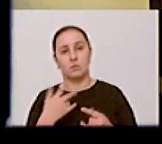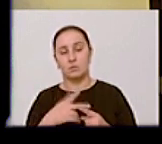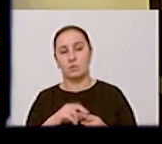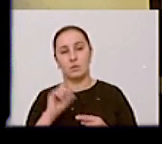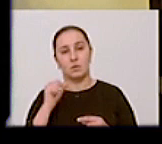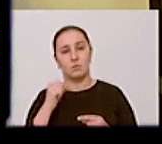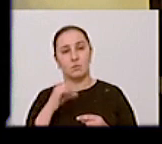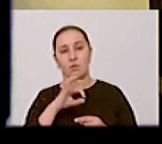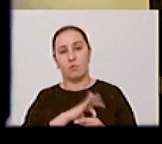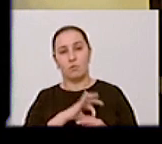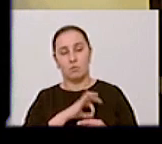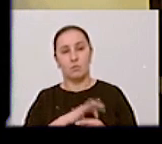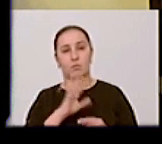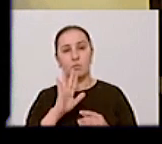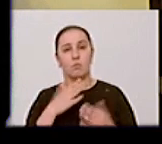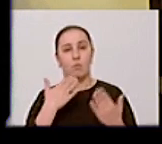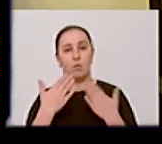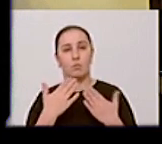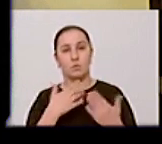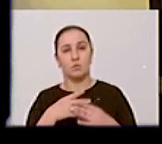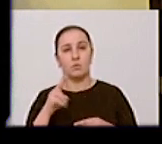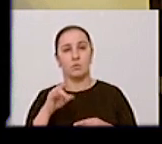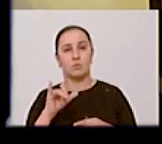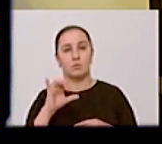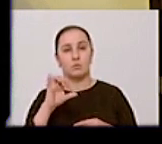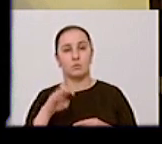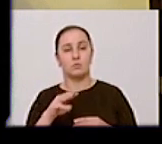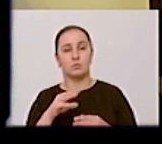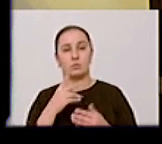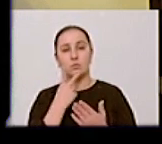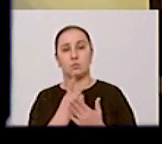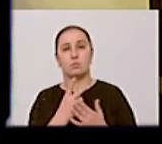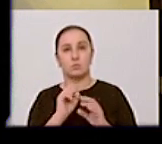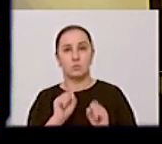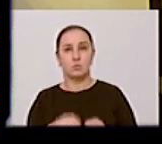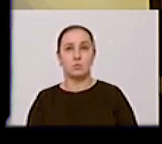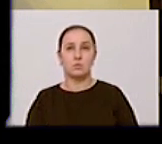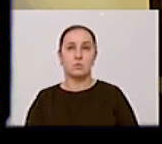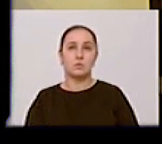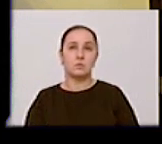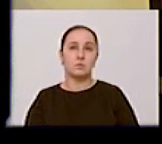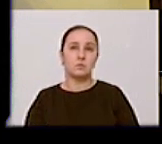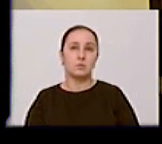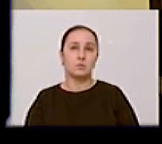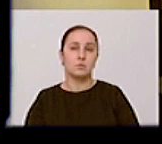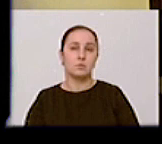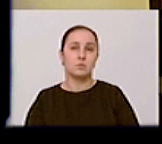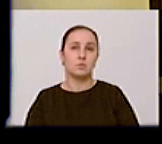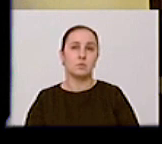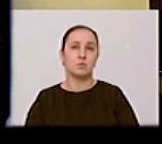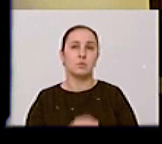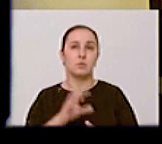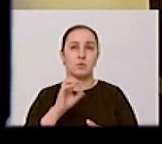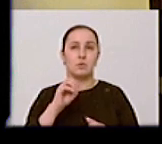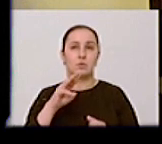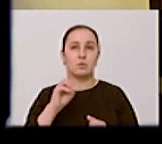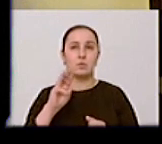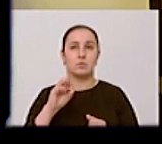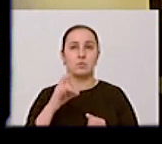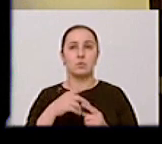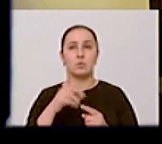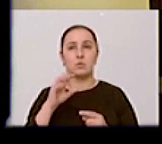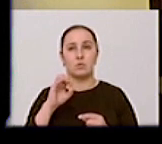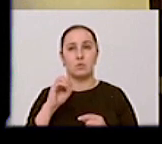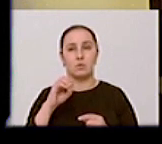adabiyotlarda qo'llaniladi, ammo muomalada do'st so'zini ko'rishimiz mumkin bo'ladi. Yota turgan,